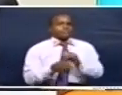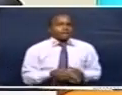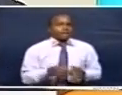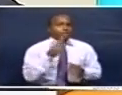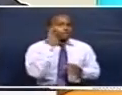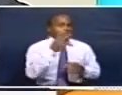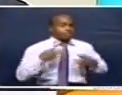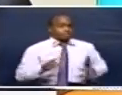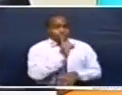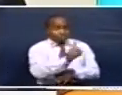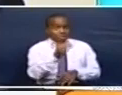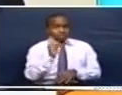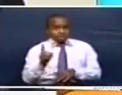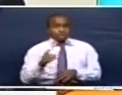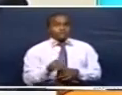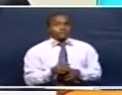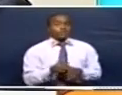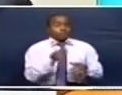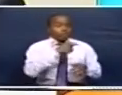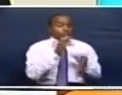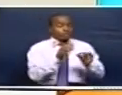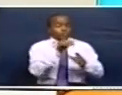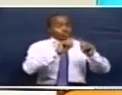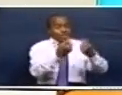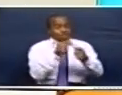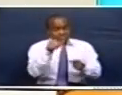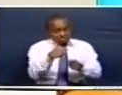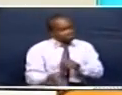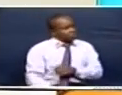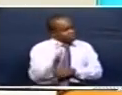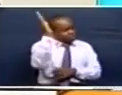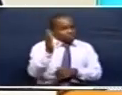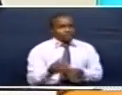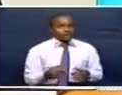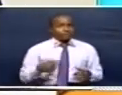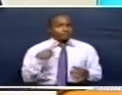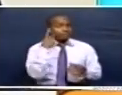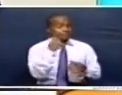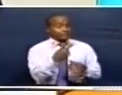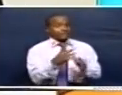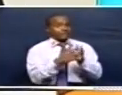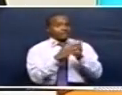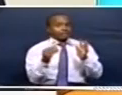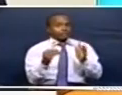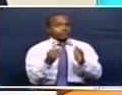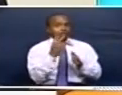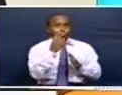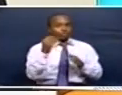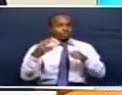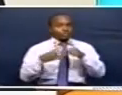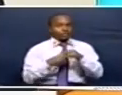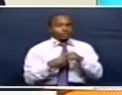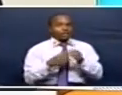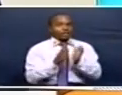being given threats, being told, if you're this tribe, get out of this region. I'm seeing a replica of 2007.